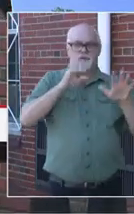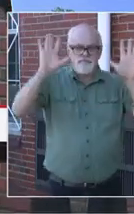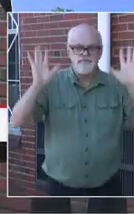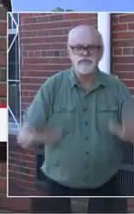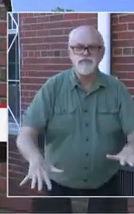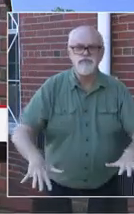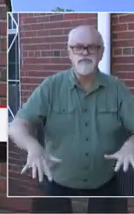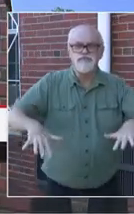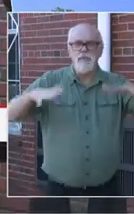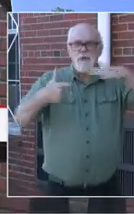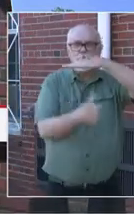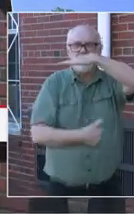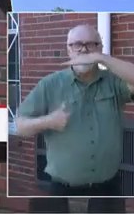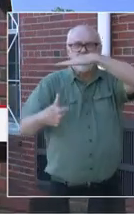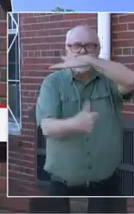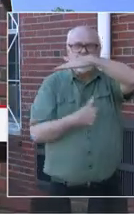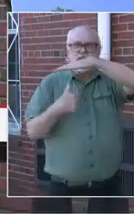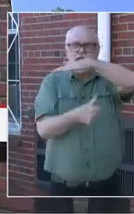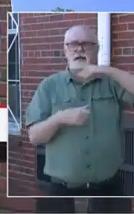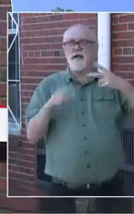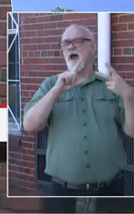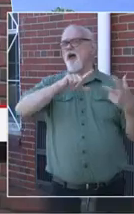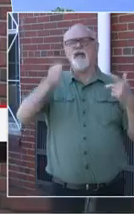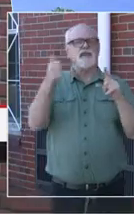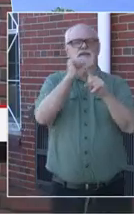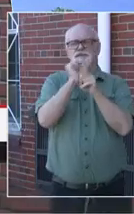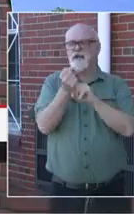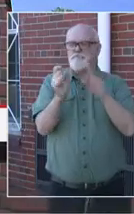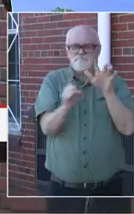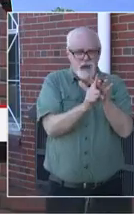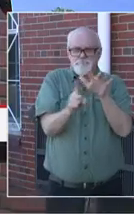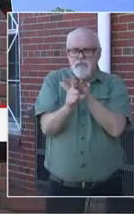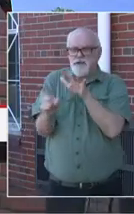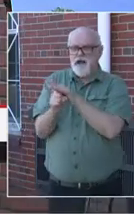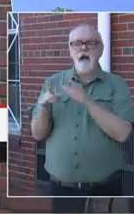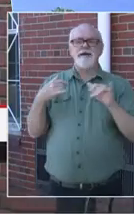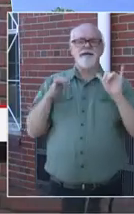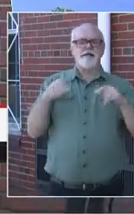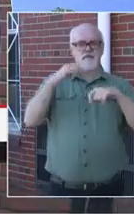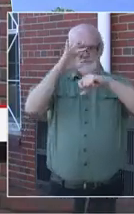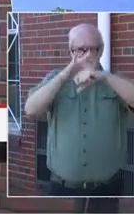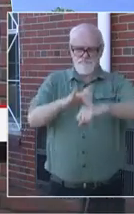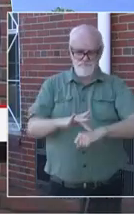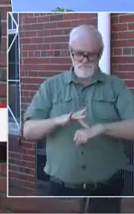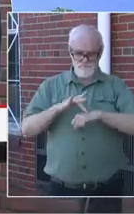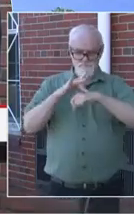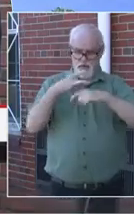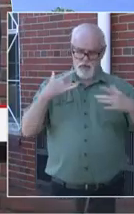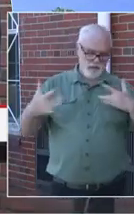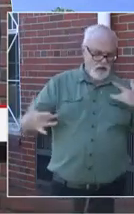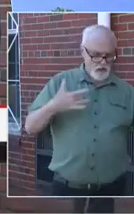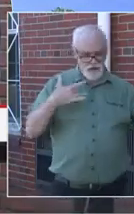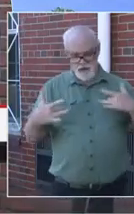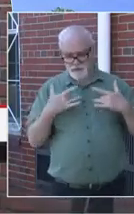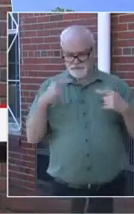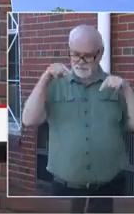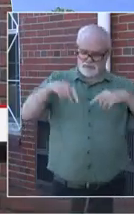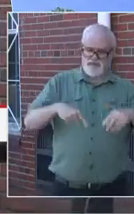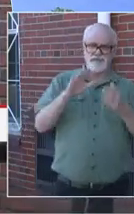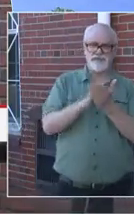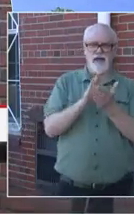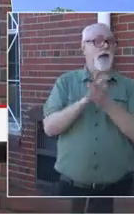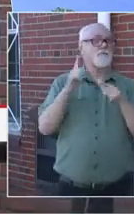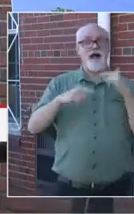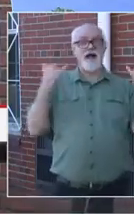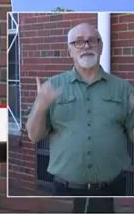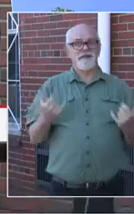so we're excited to just breathe new life into this facility. And for me, as a alum of DCPS Fort Lincoln